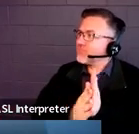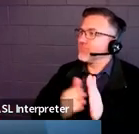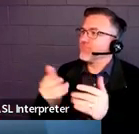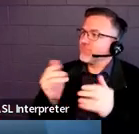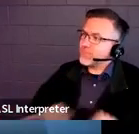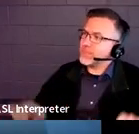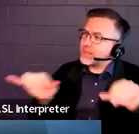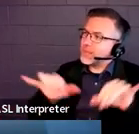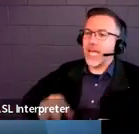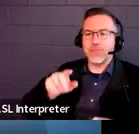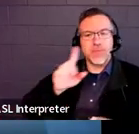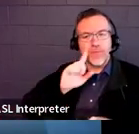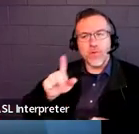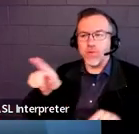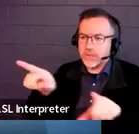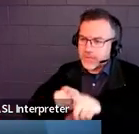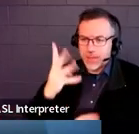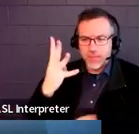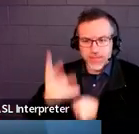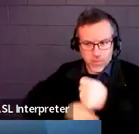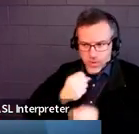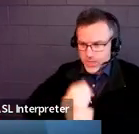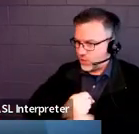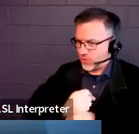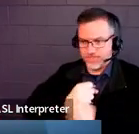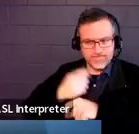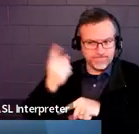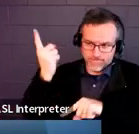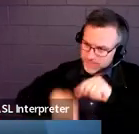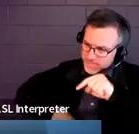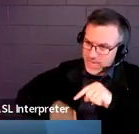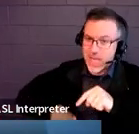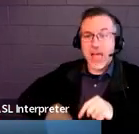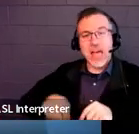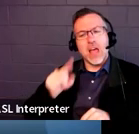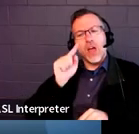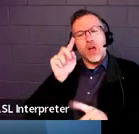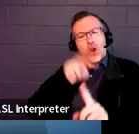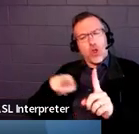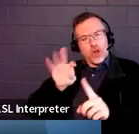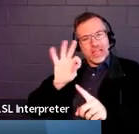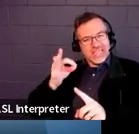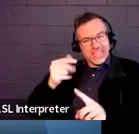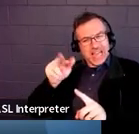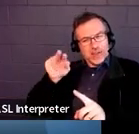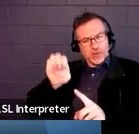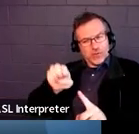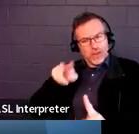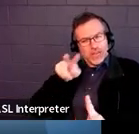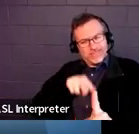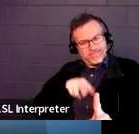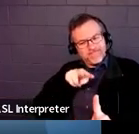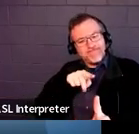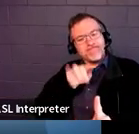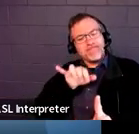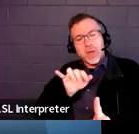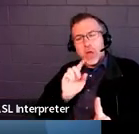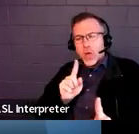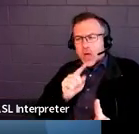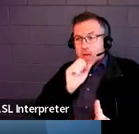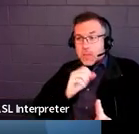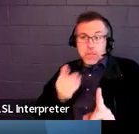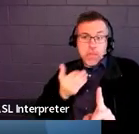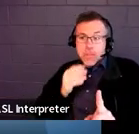for those 4 years. We have to look at ninth grade and think to ourselves where he is at right now. So if he's coming in at